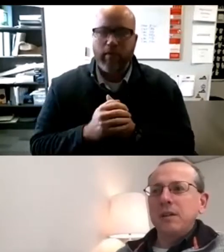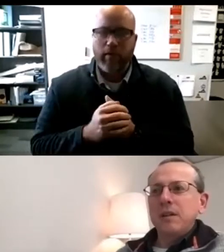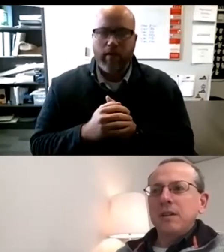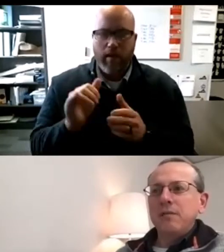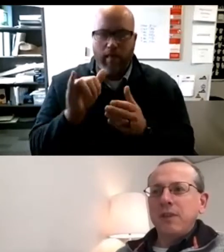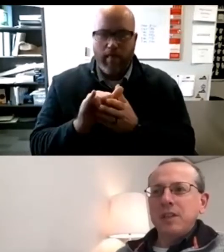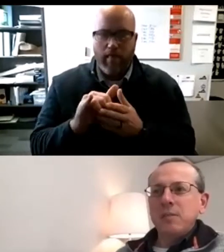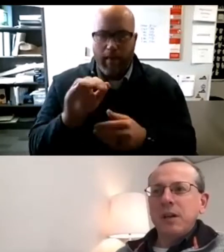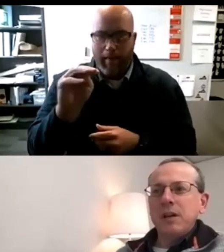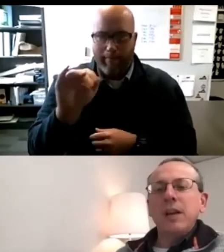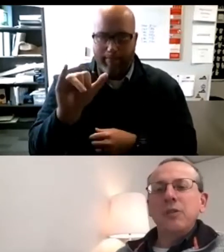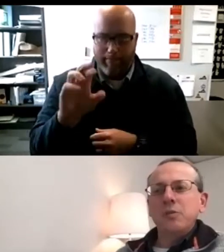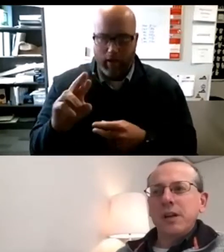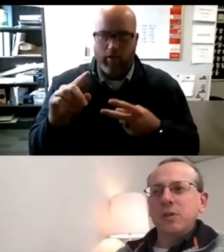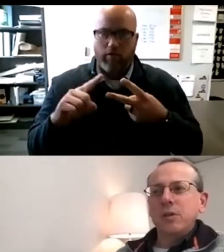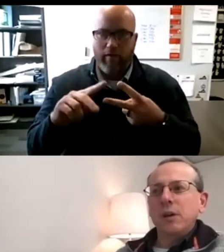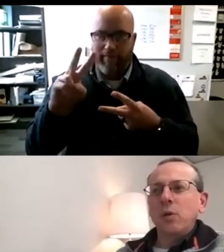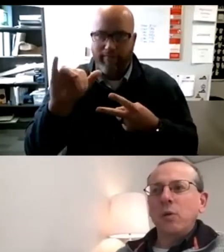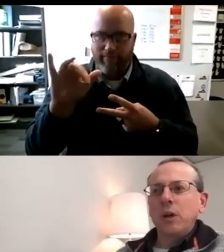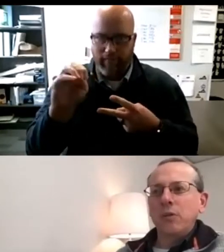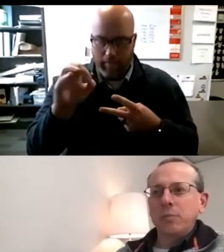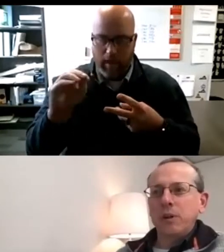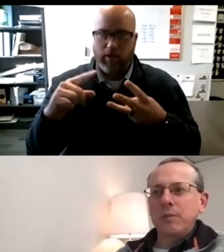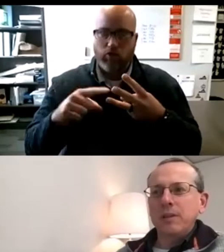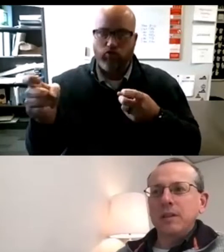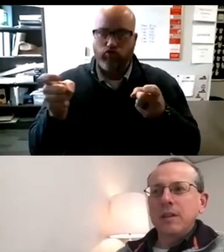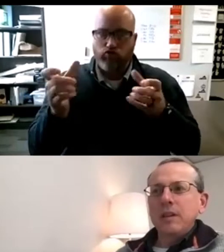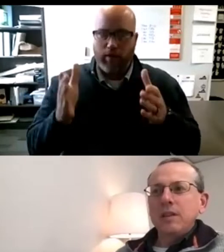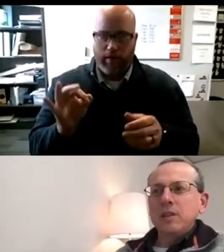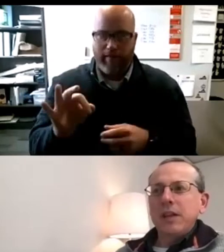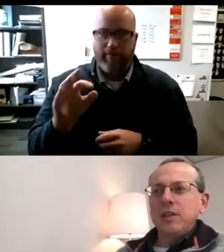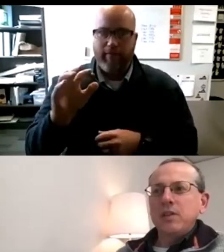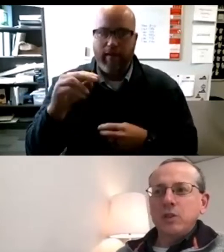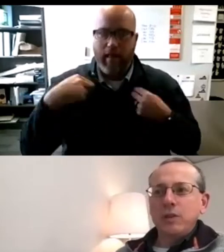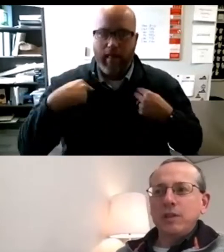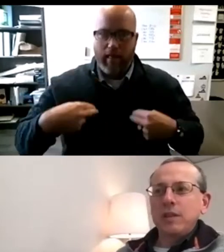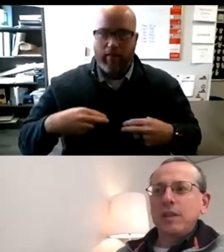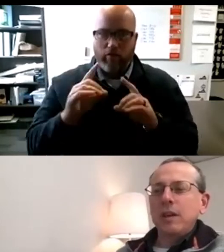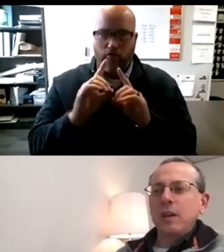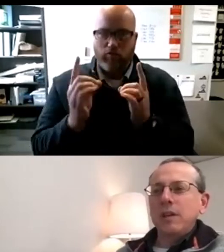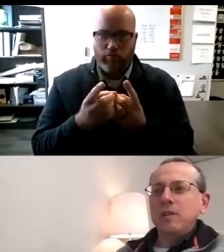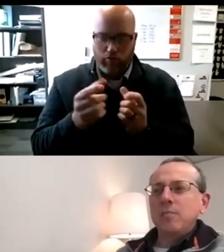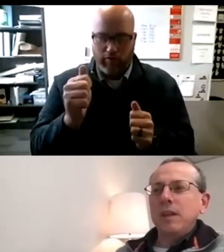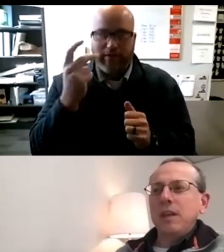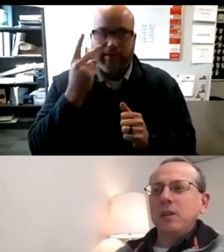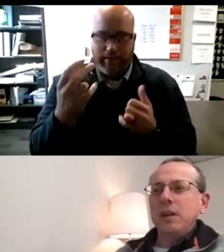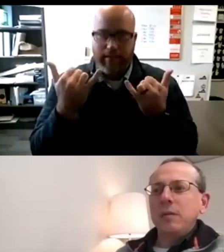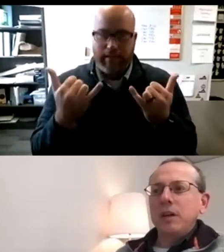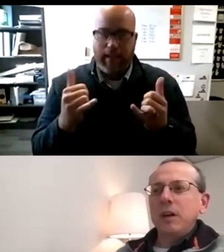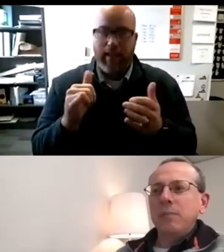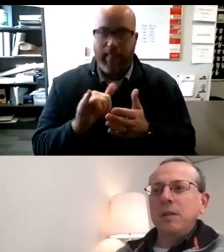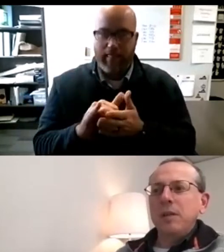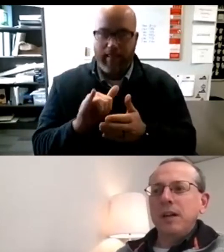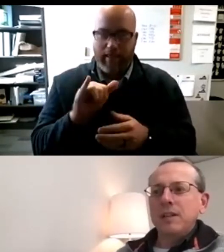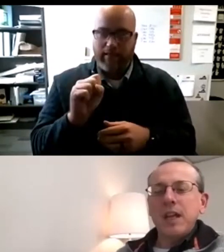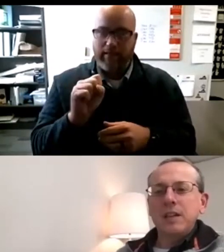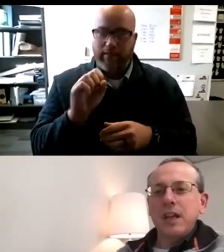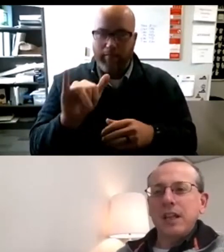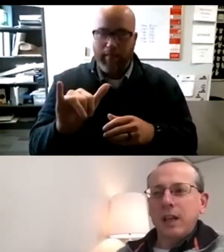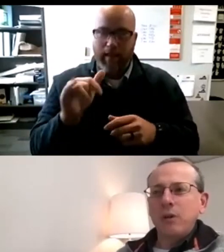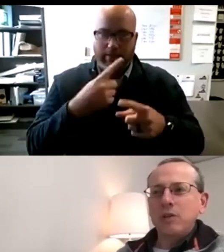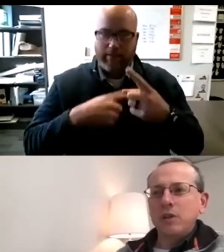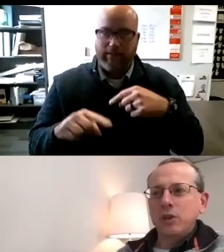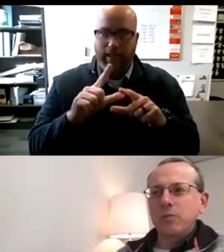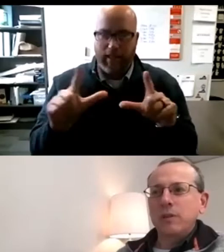mayor, the vice mayor, and the director of our local health department. This message, as you can see, is being accompanied by a